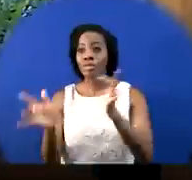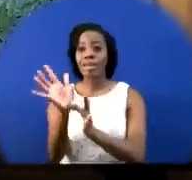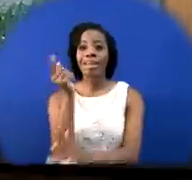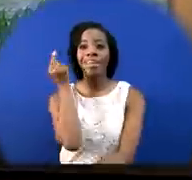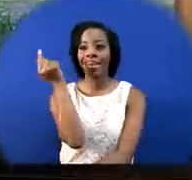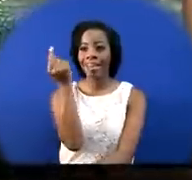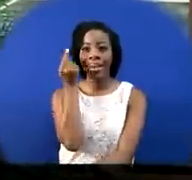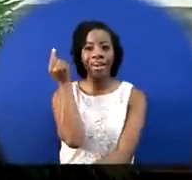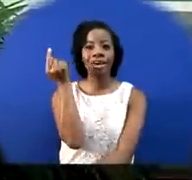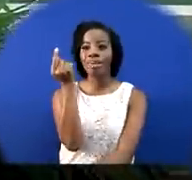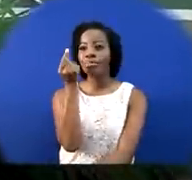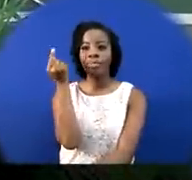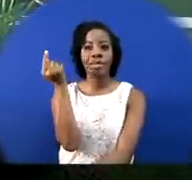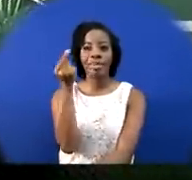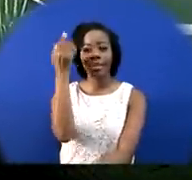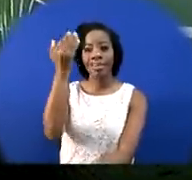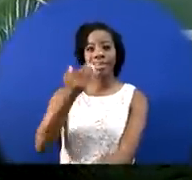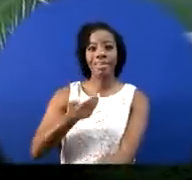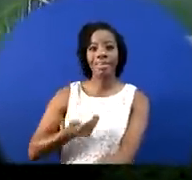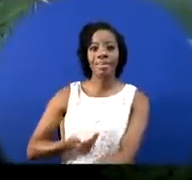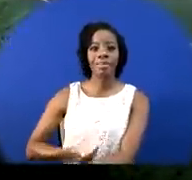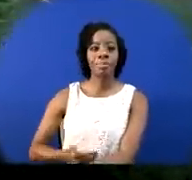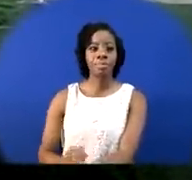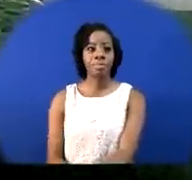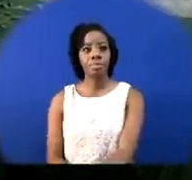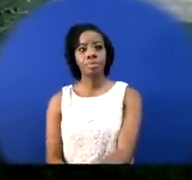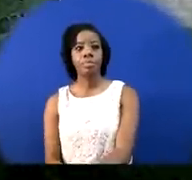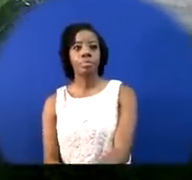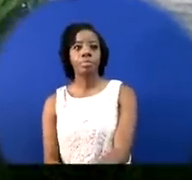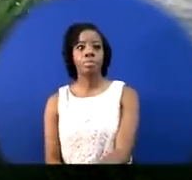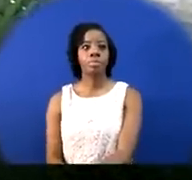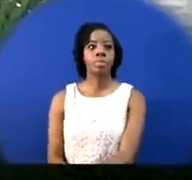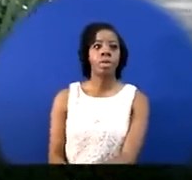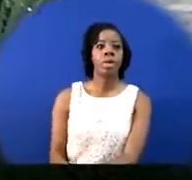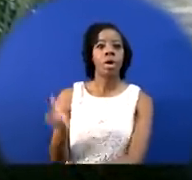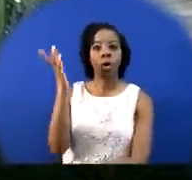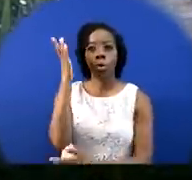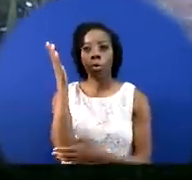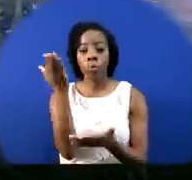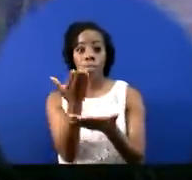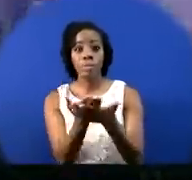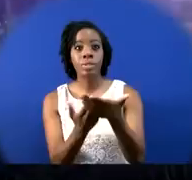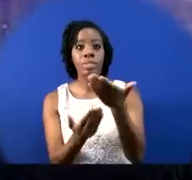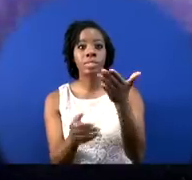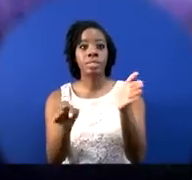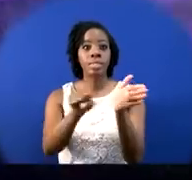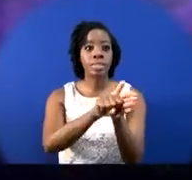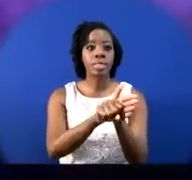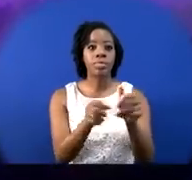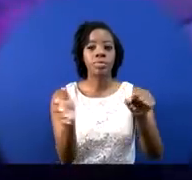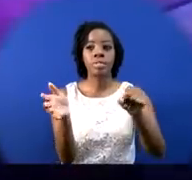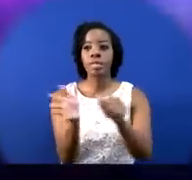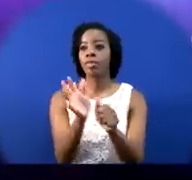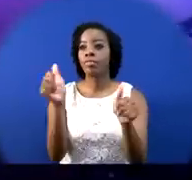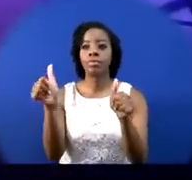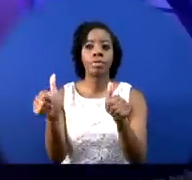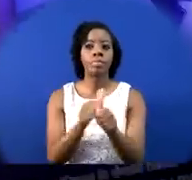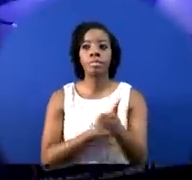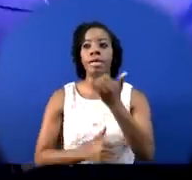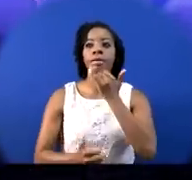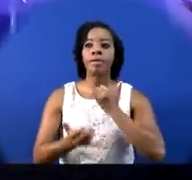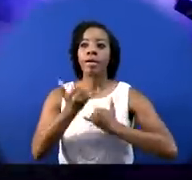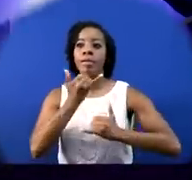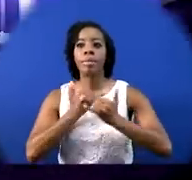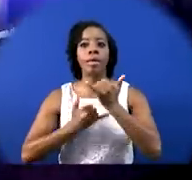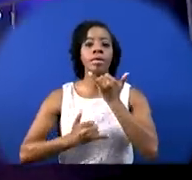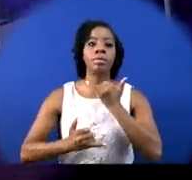was thinking of me. Yeah. 'Cause in those nails was every